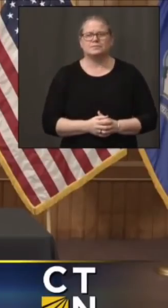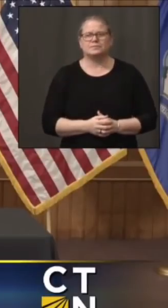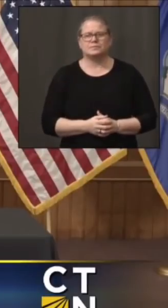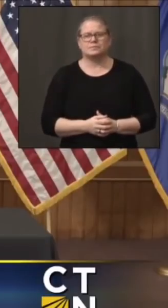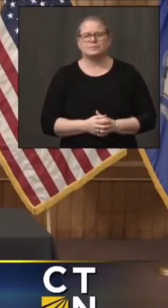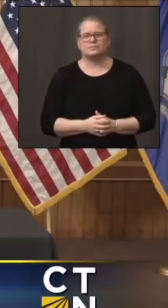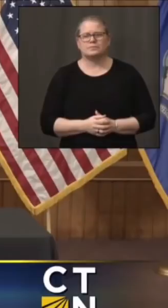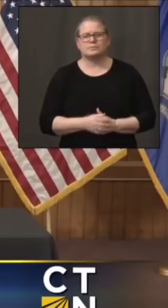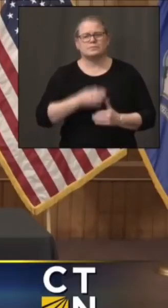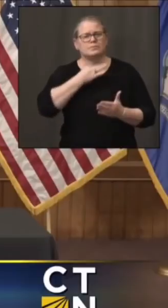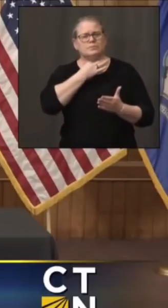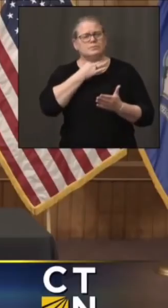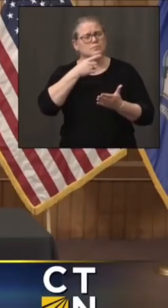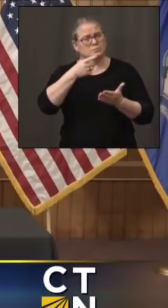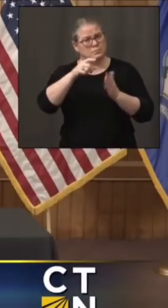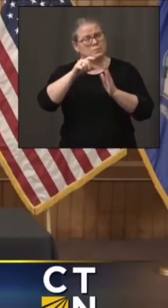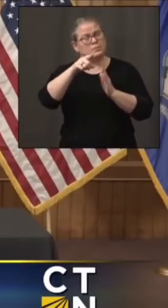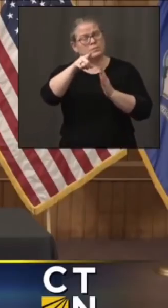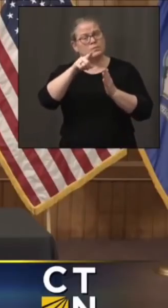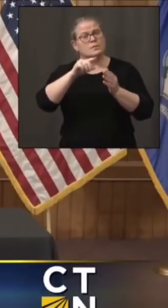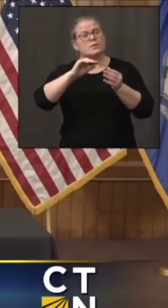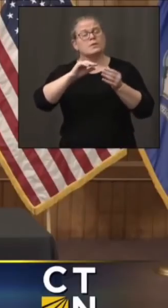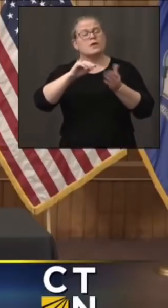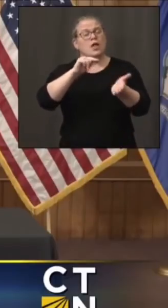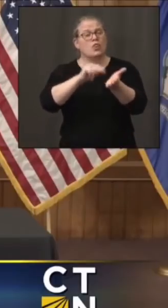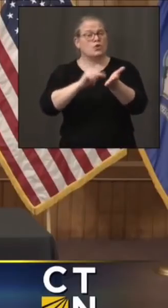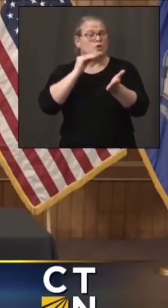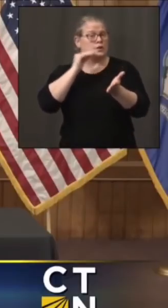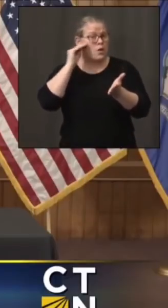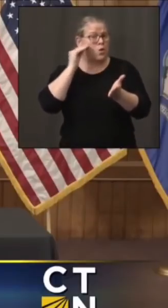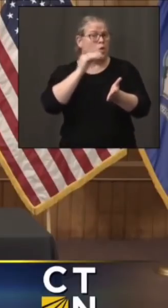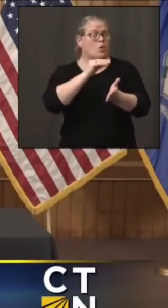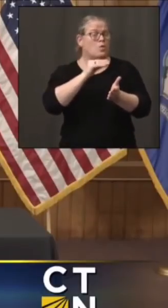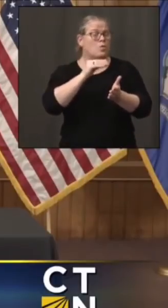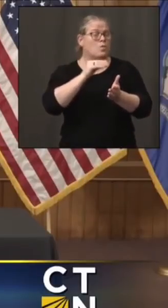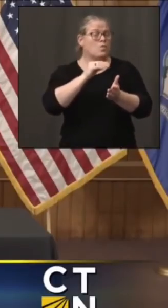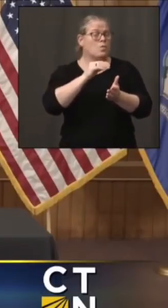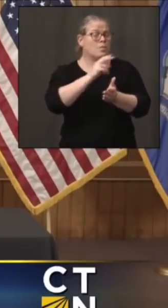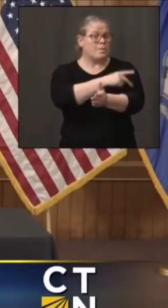home workers and nursing home residents who have received the vaccine?